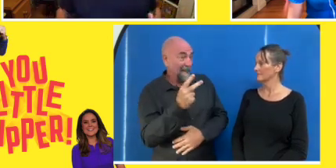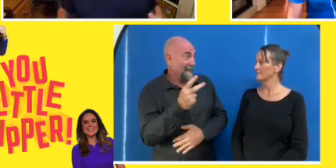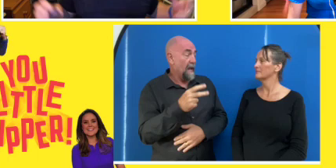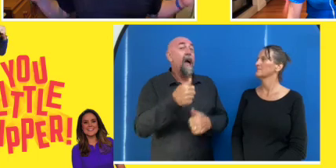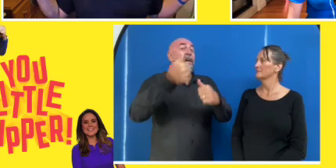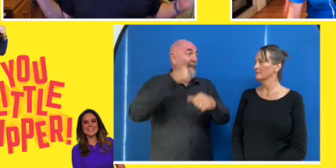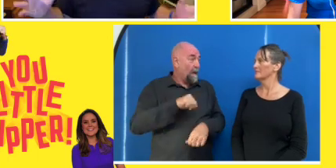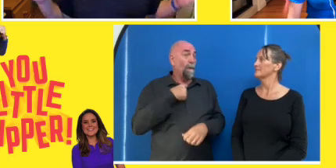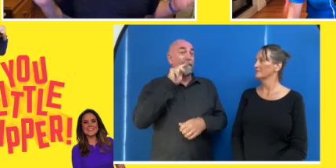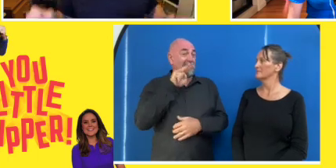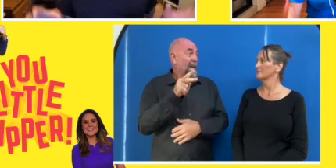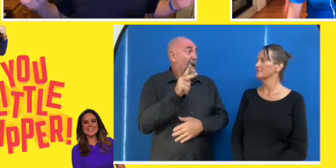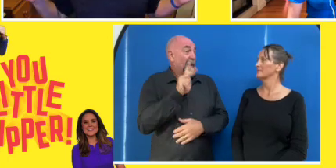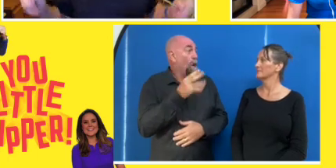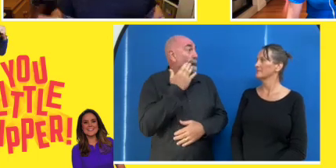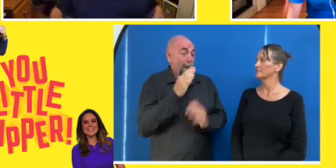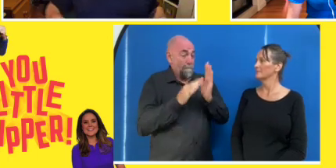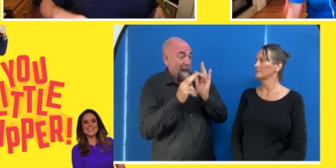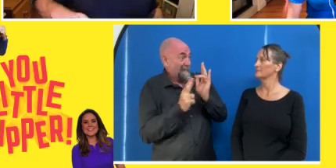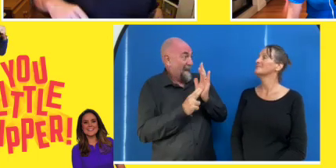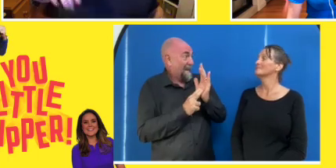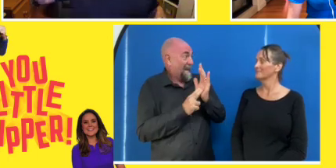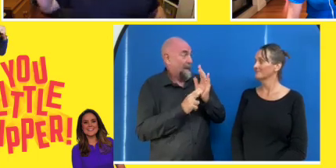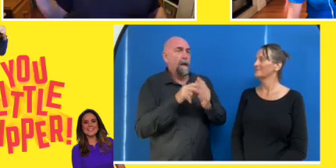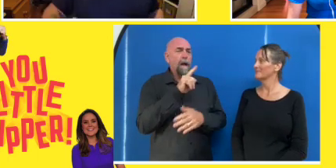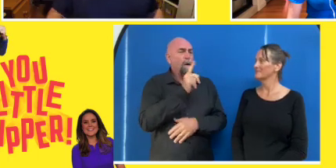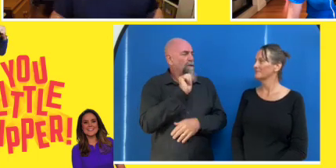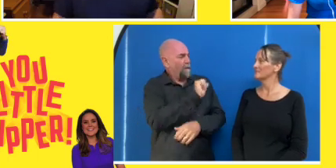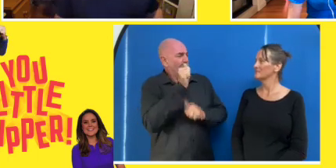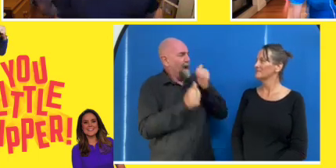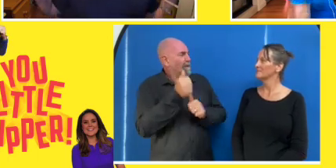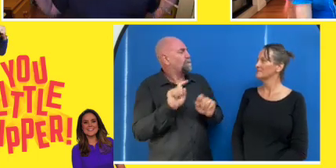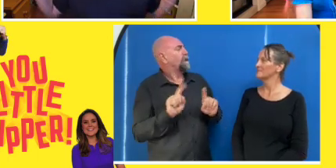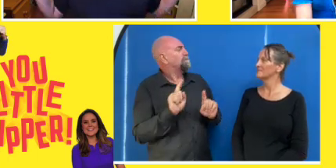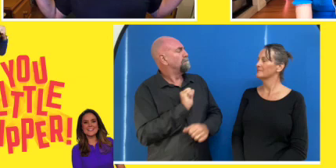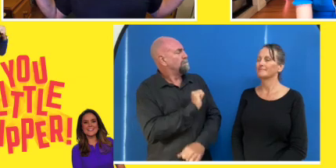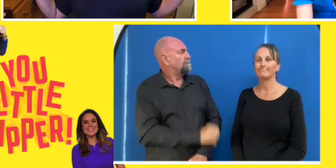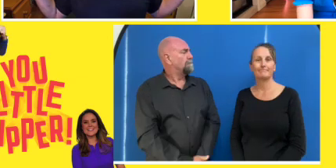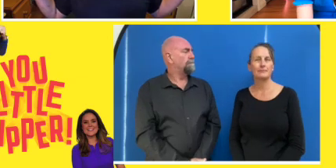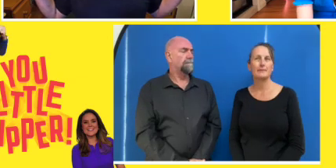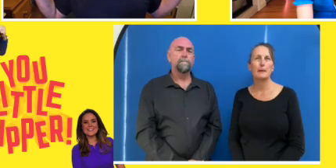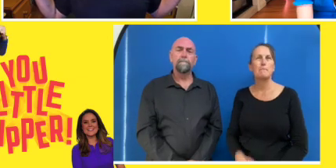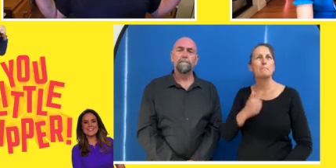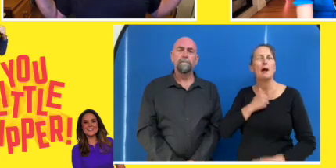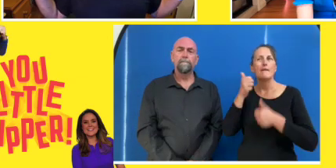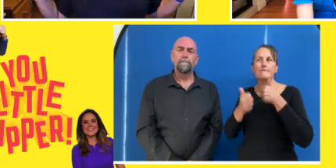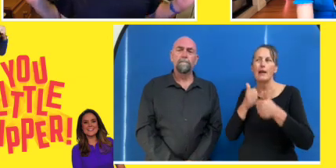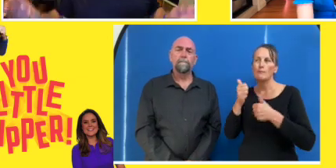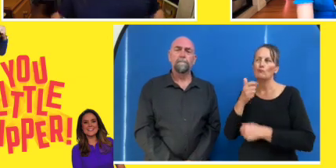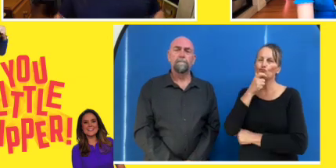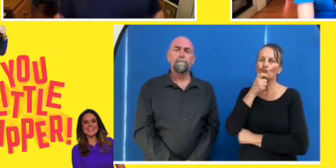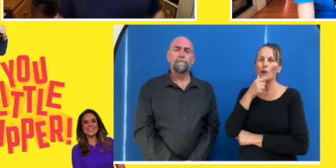the second time. We get to see them again on Monday as well. What about best of the rest, Georgie? Where'd you go